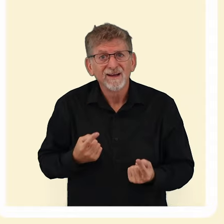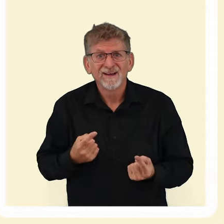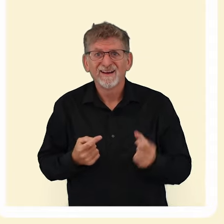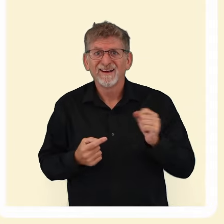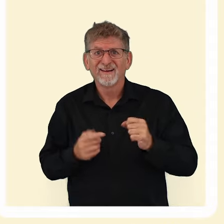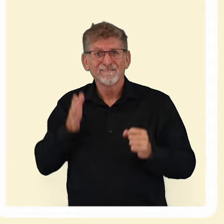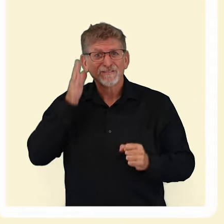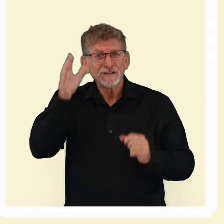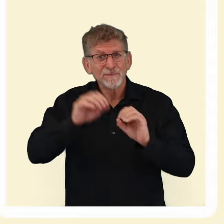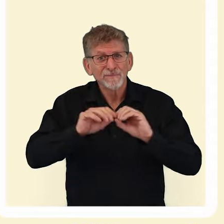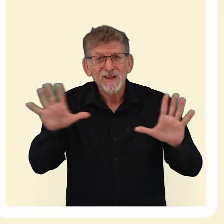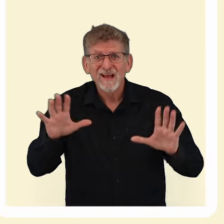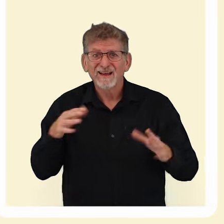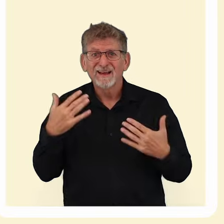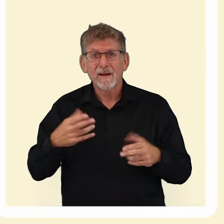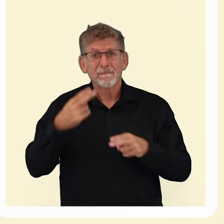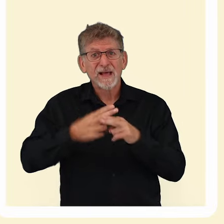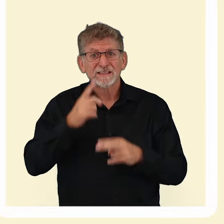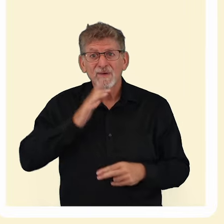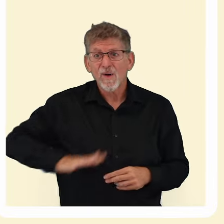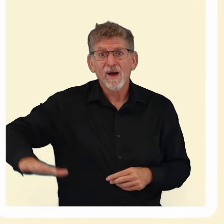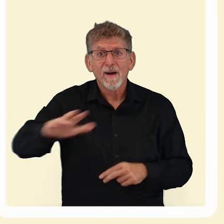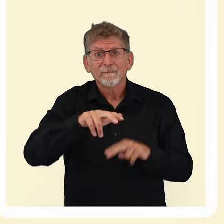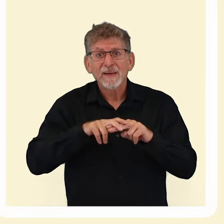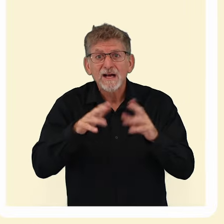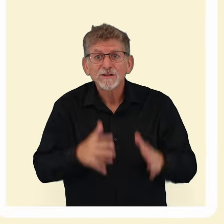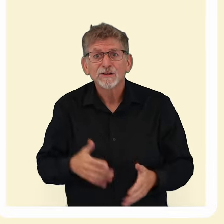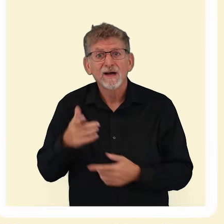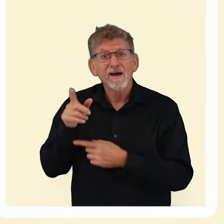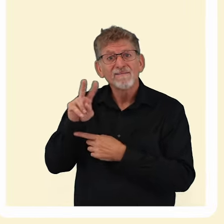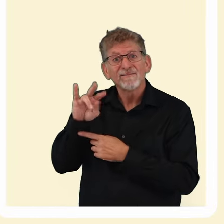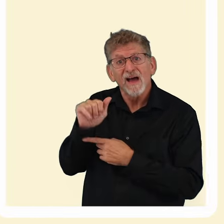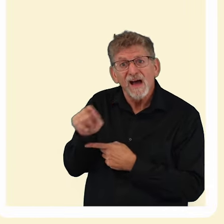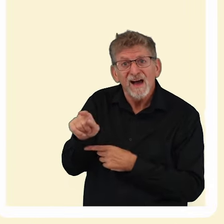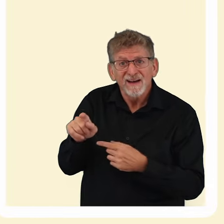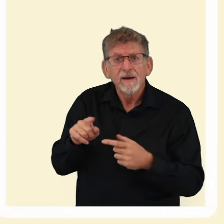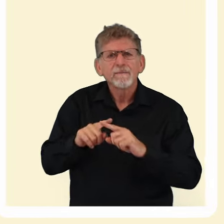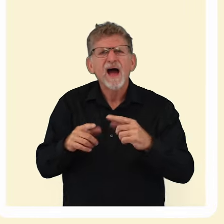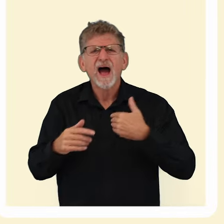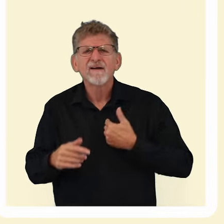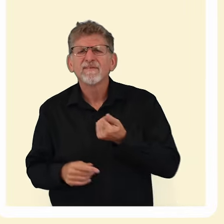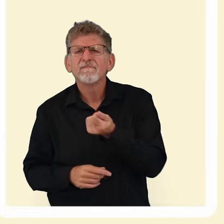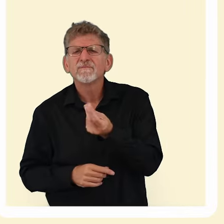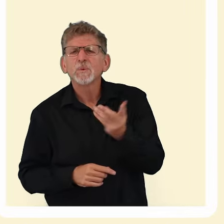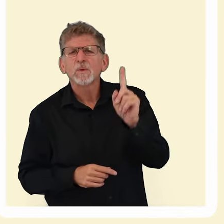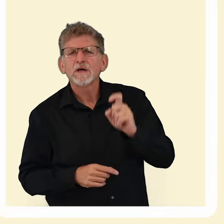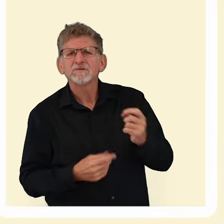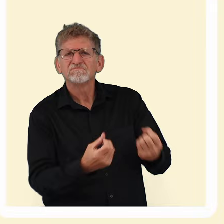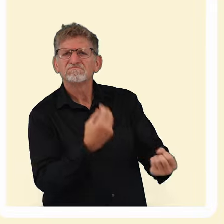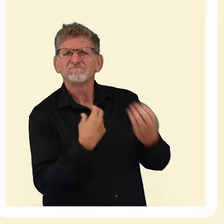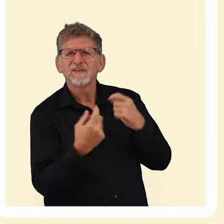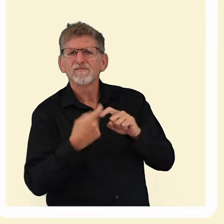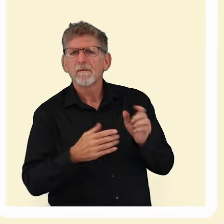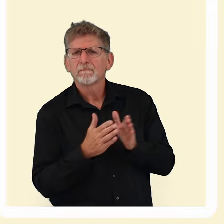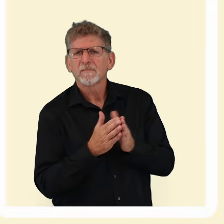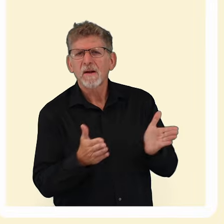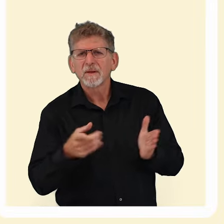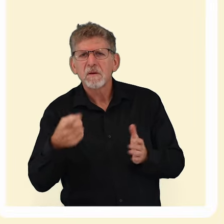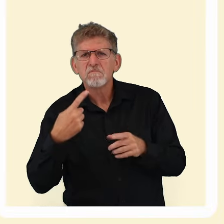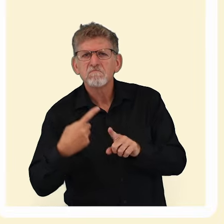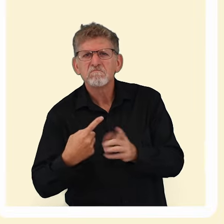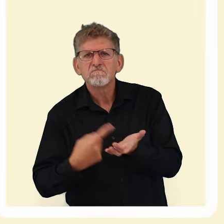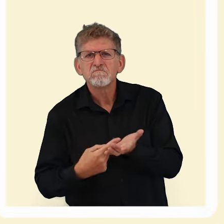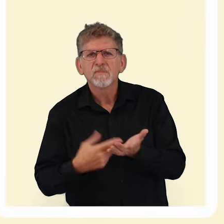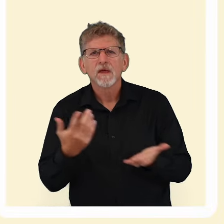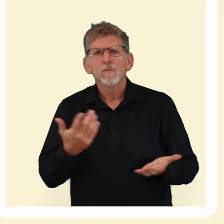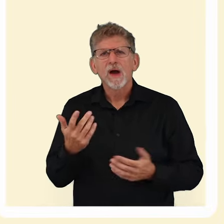VIA. But we have some questions from the public to talk to you about. That's what this annual public meeting is all about. And many of the questions are